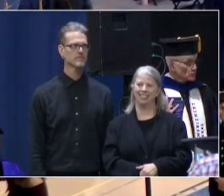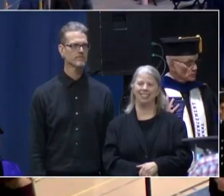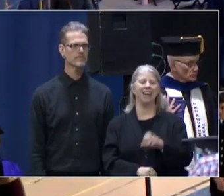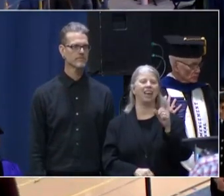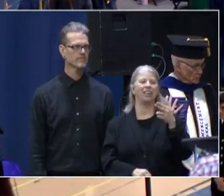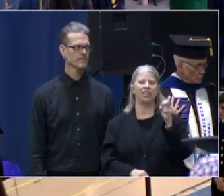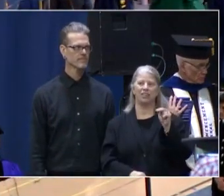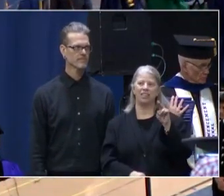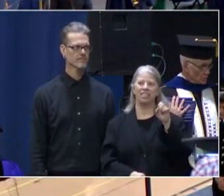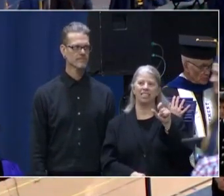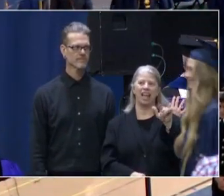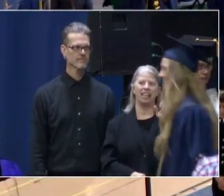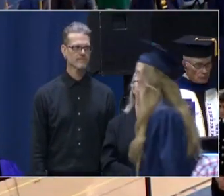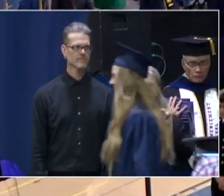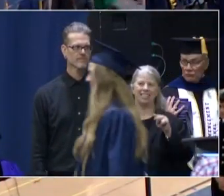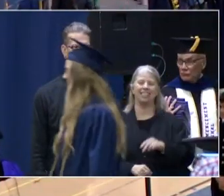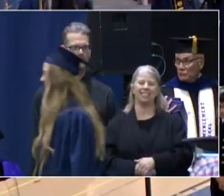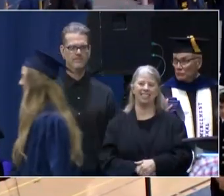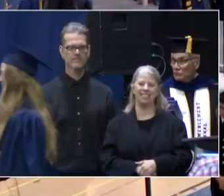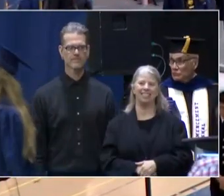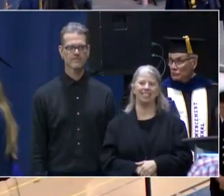Sharon Seiler.